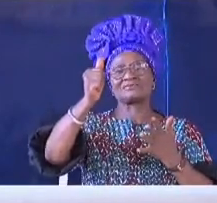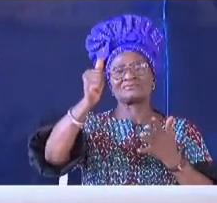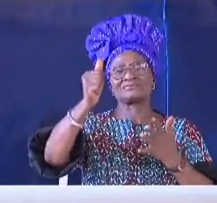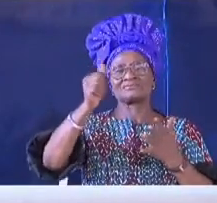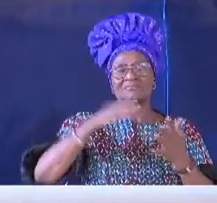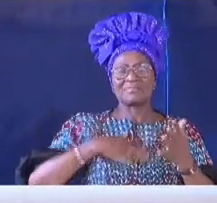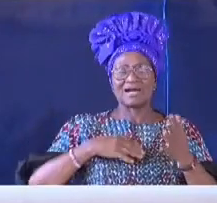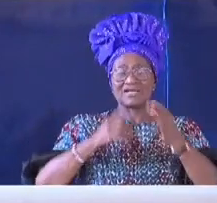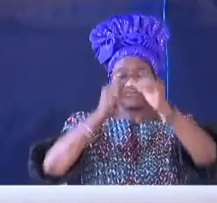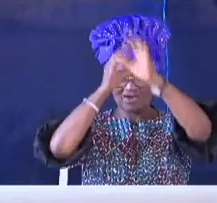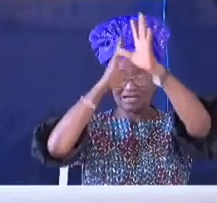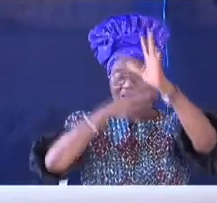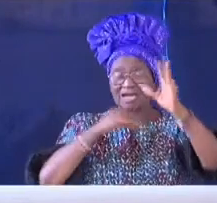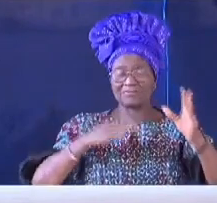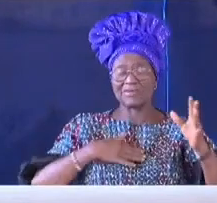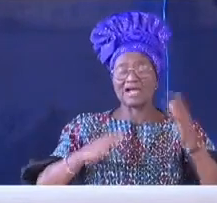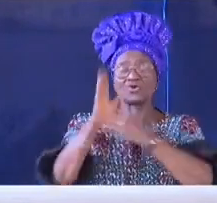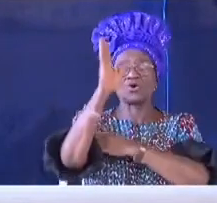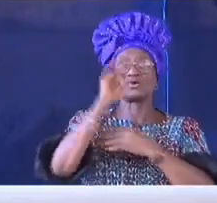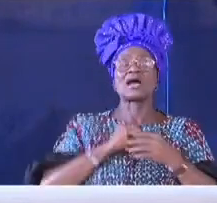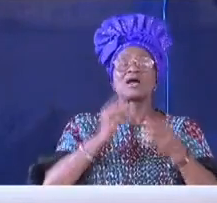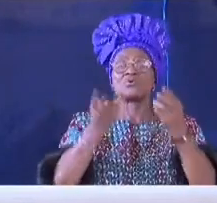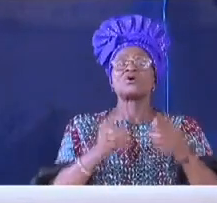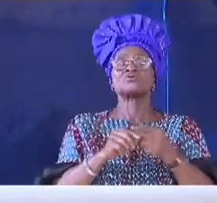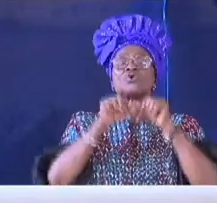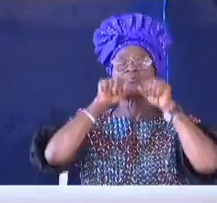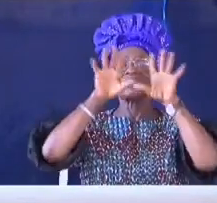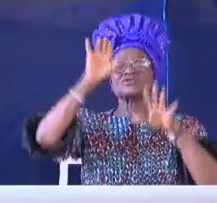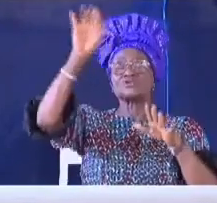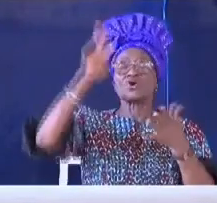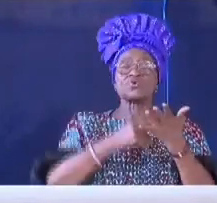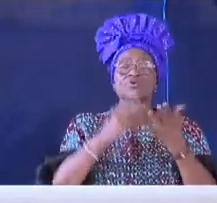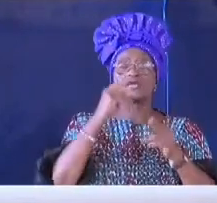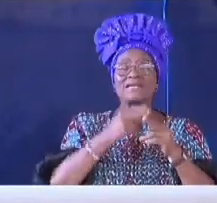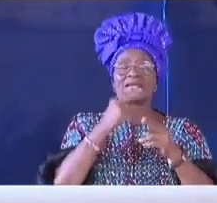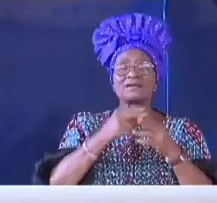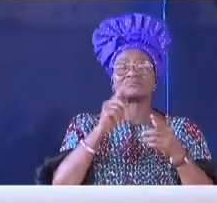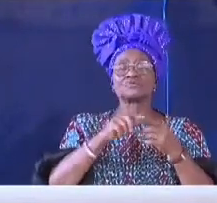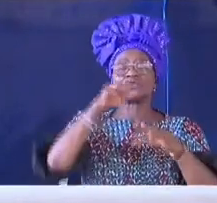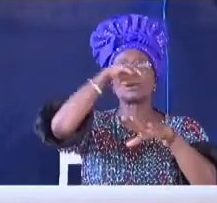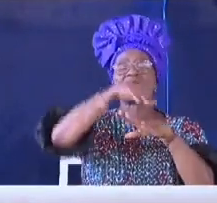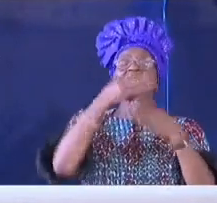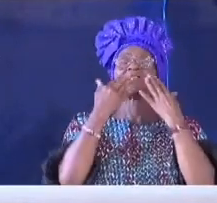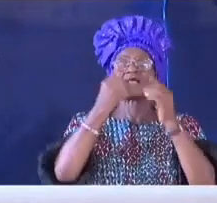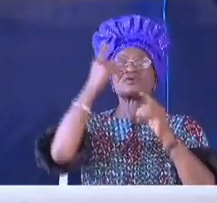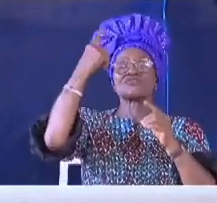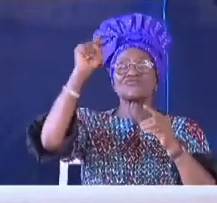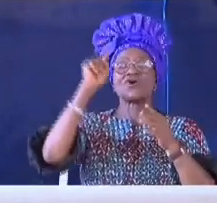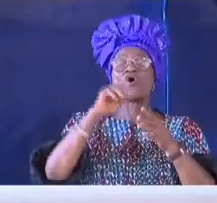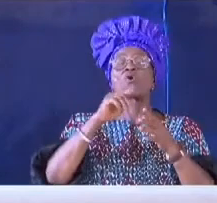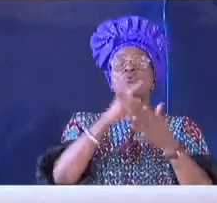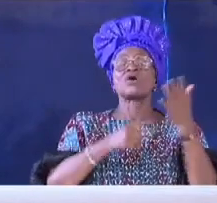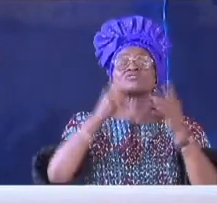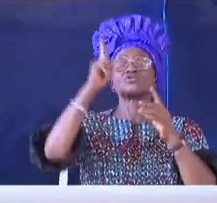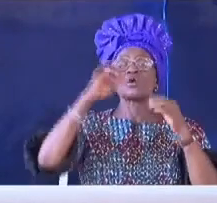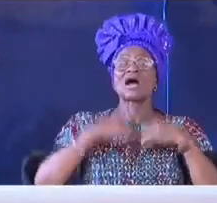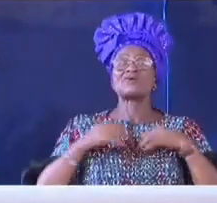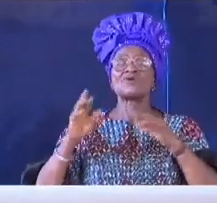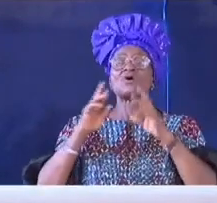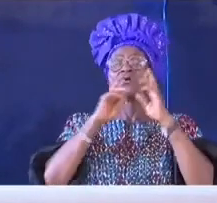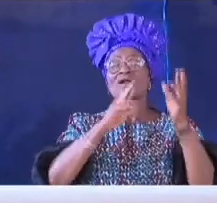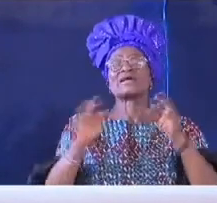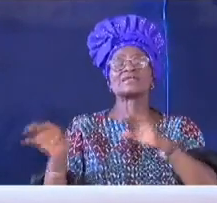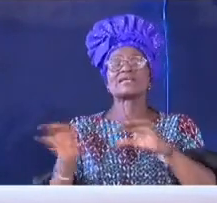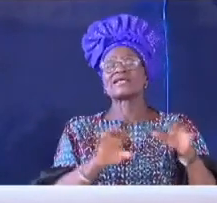My Father, my God, I want to bless your holy name for tonight. Thank you for what you have already done.